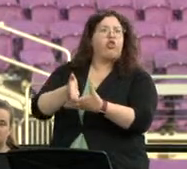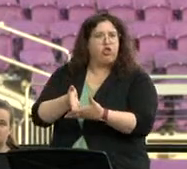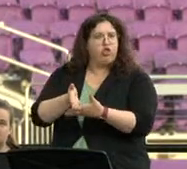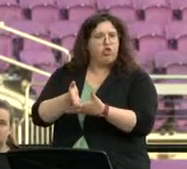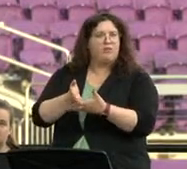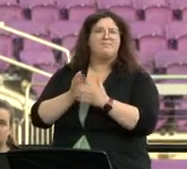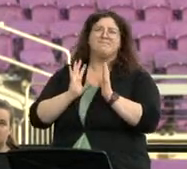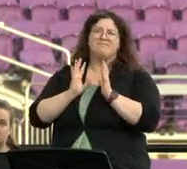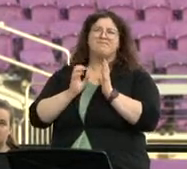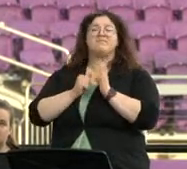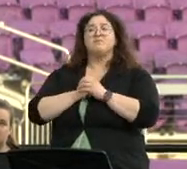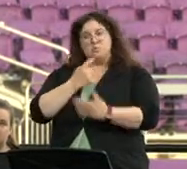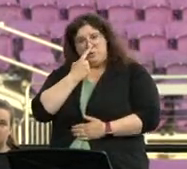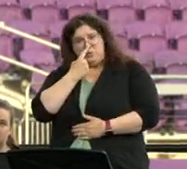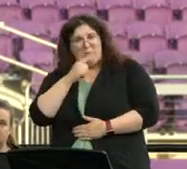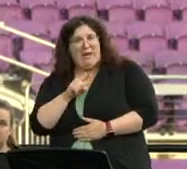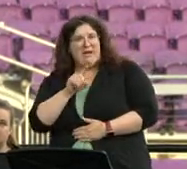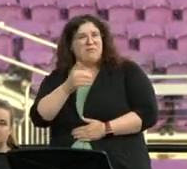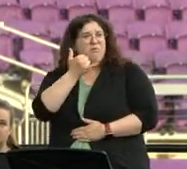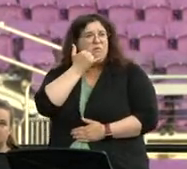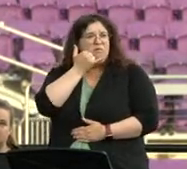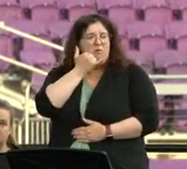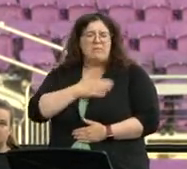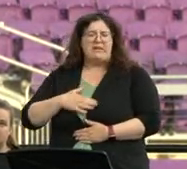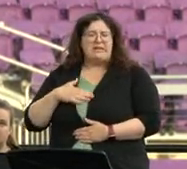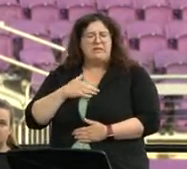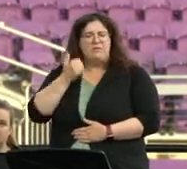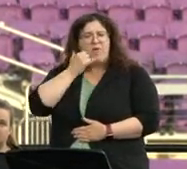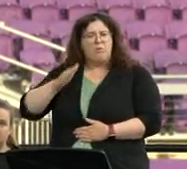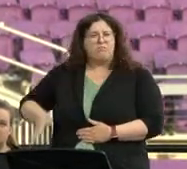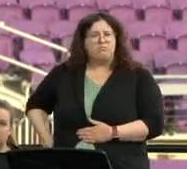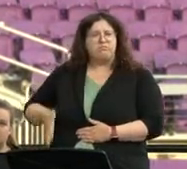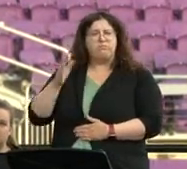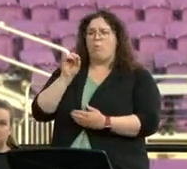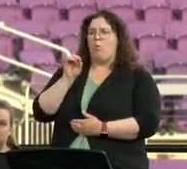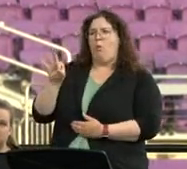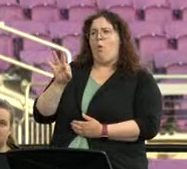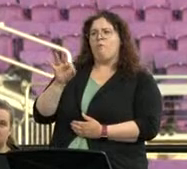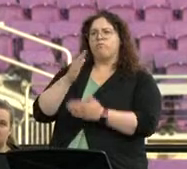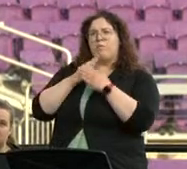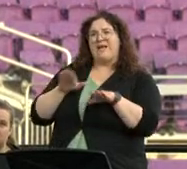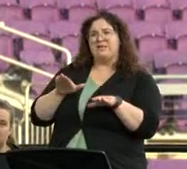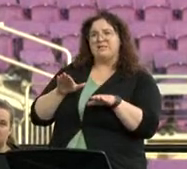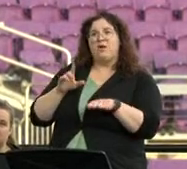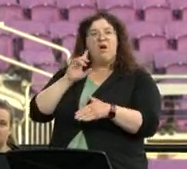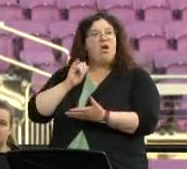interruptions. So if you haven't already, please take this time to silence your devices.